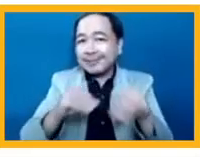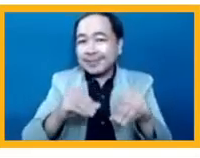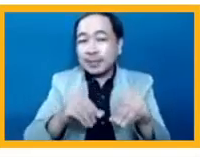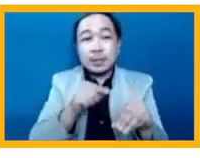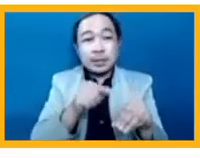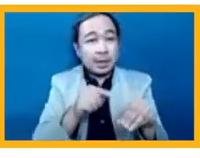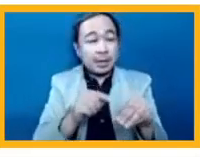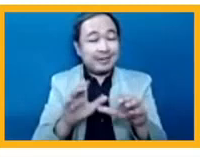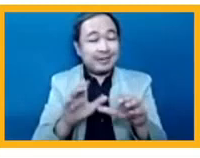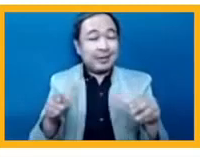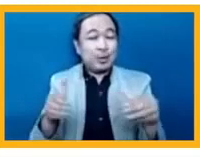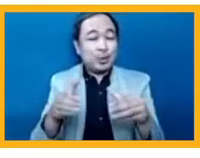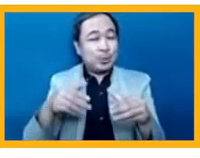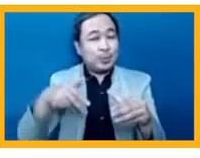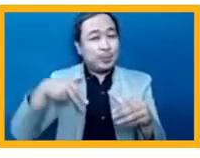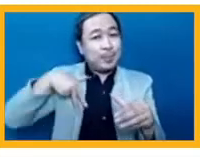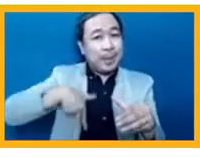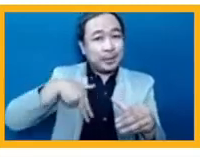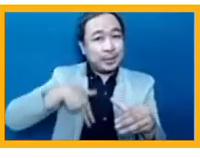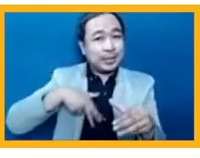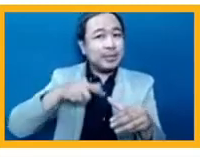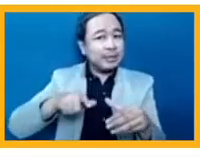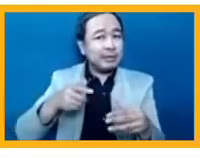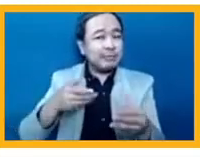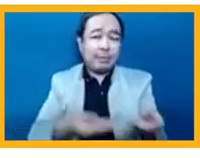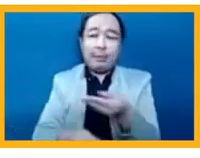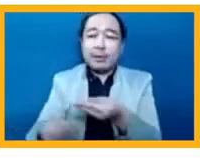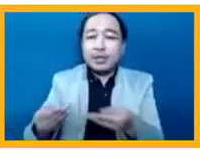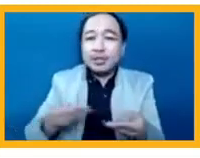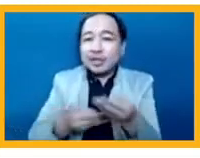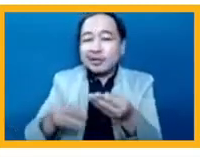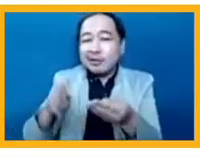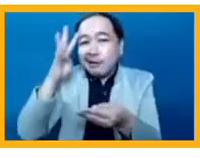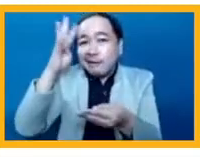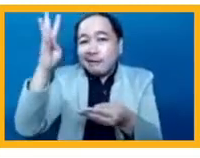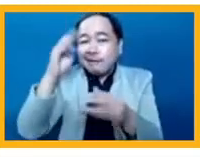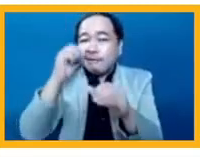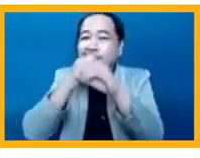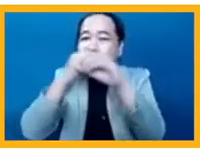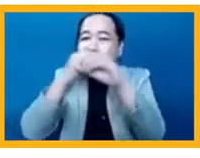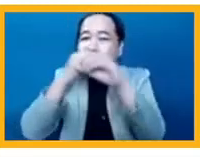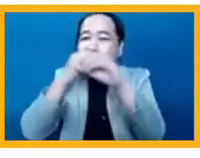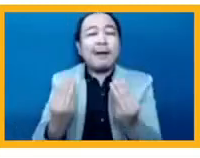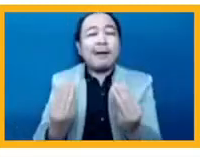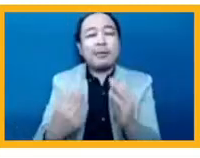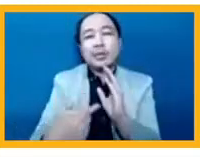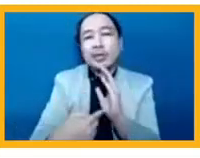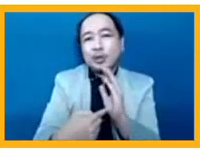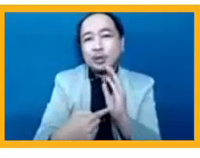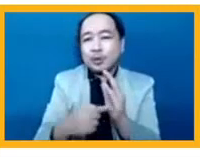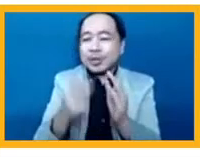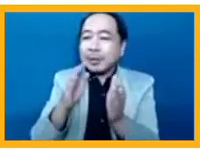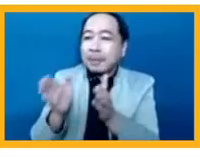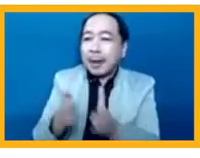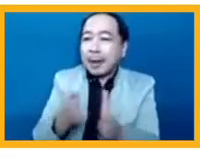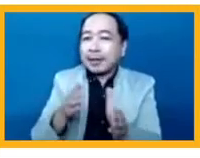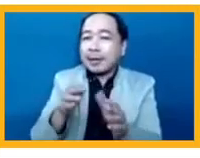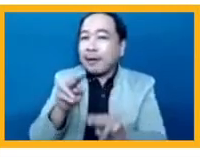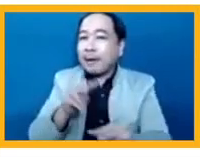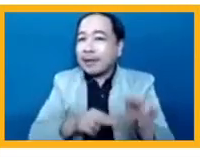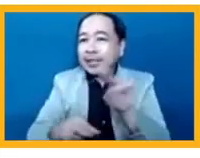as a platform for the free exchange of ideas on the use of technology to enhance learning, assessment, planning, and